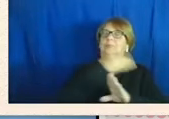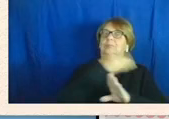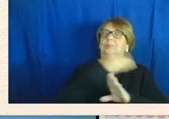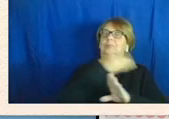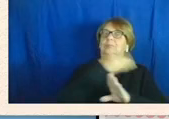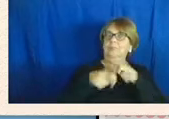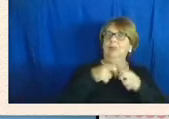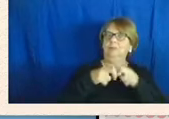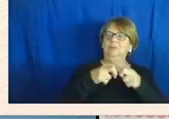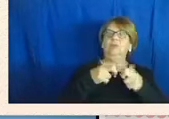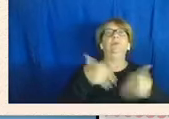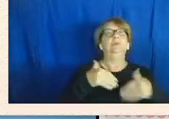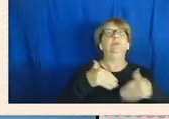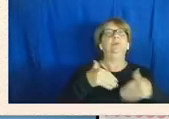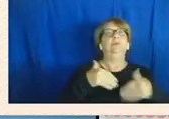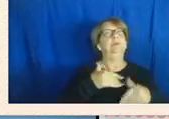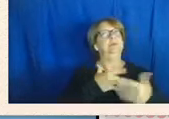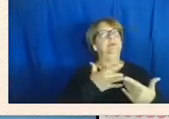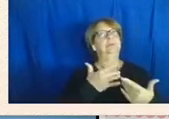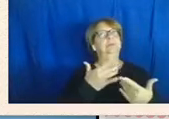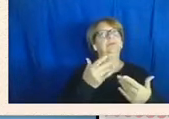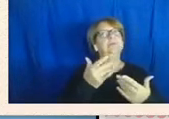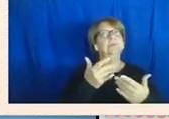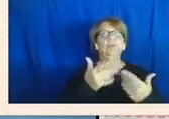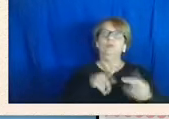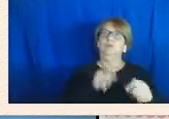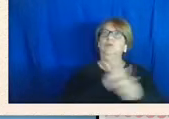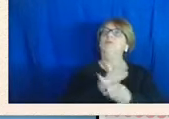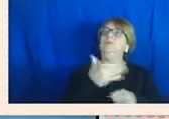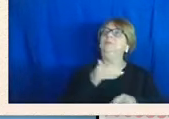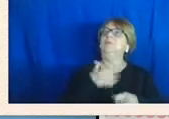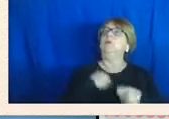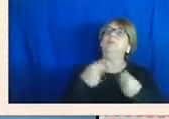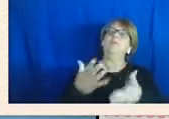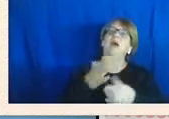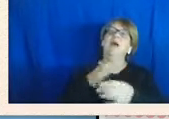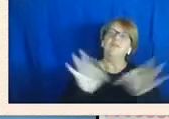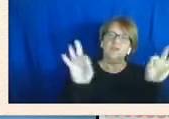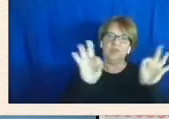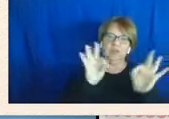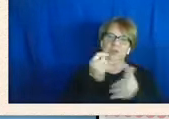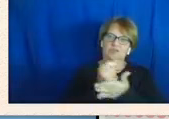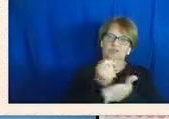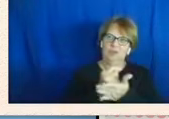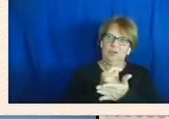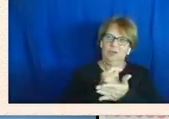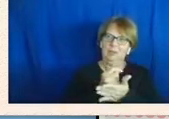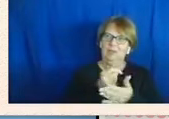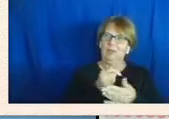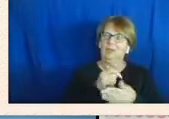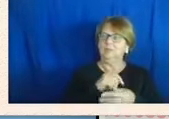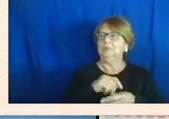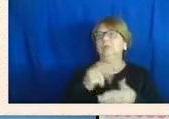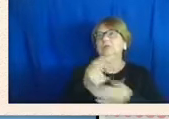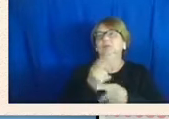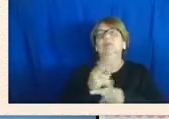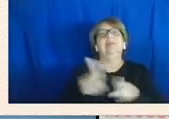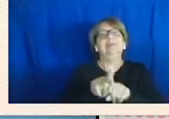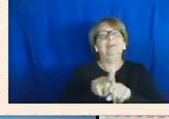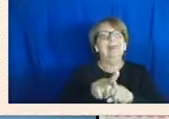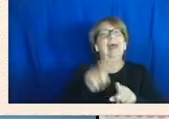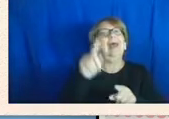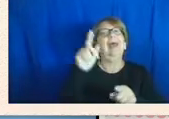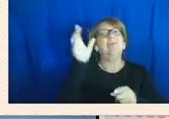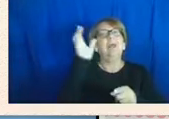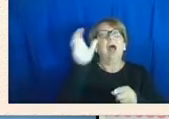are providing free treatment for treatment sessions using these same kind of great cognitive behavioral strategies for parents of